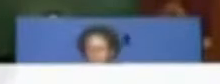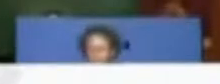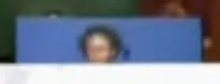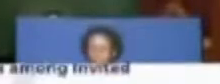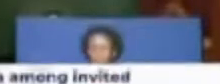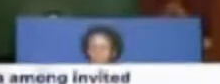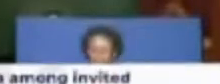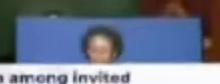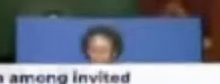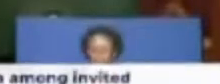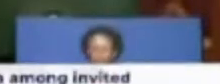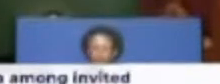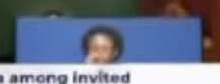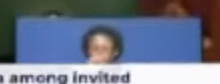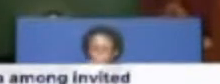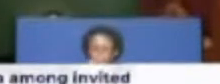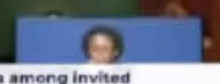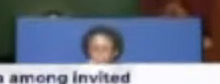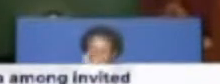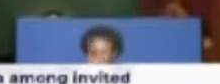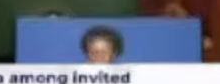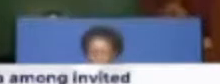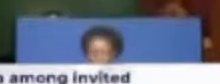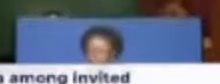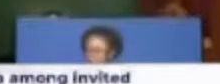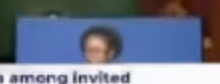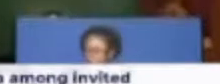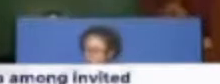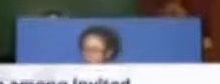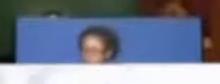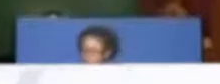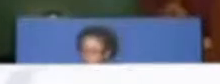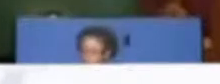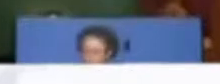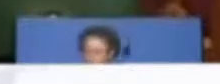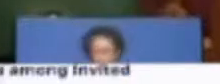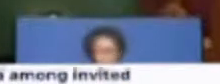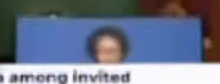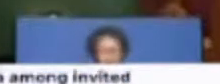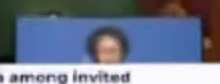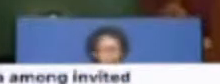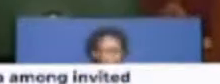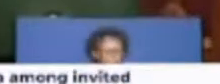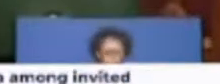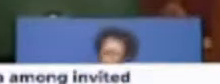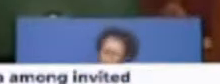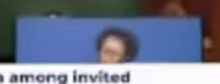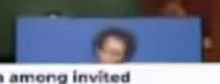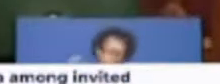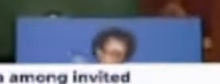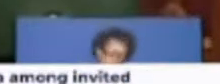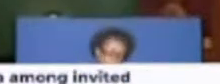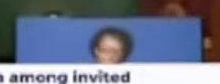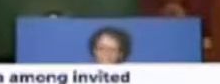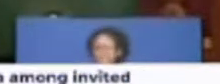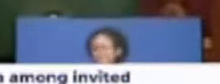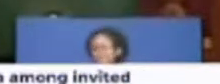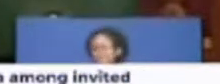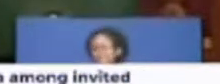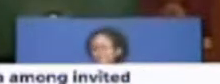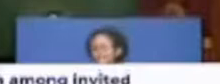8.25%, so as to prompt commercial banks to lower interest rates applicable to their borrowers and thereby avail